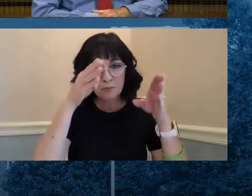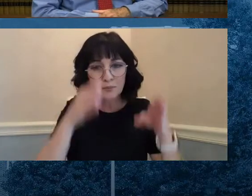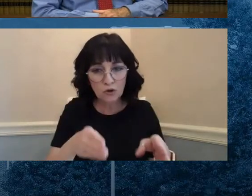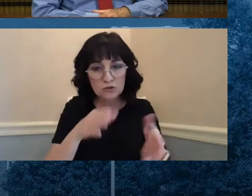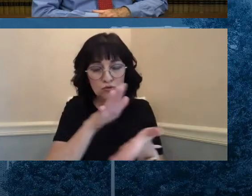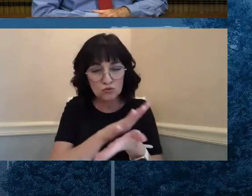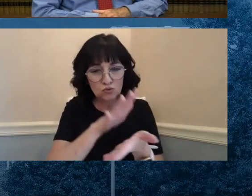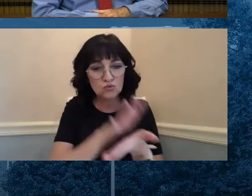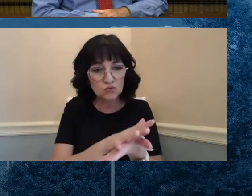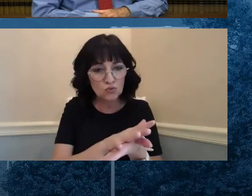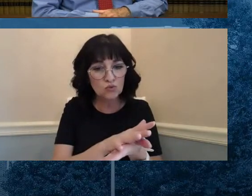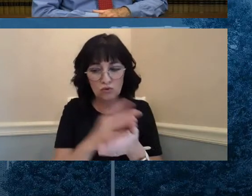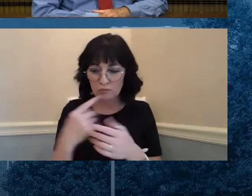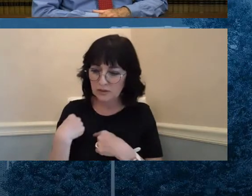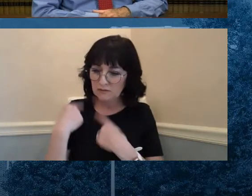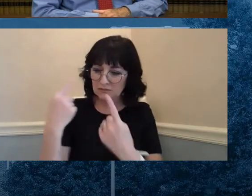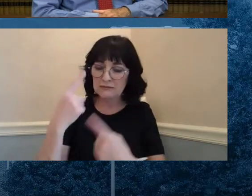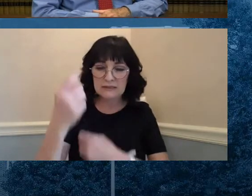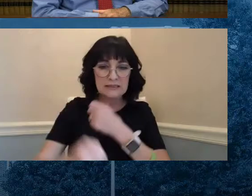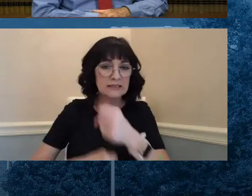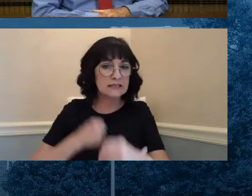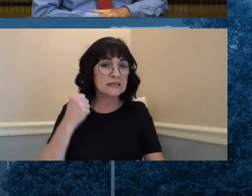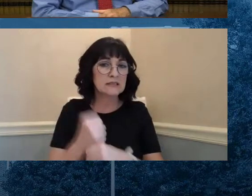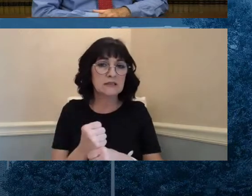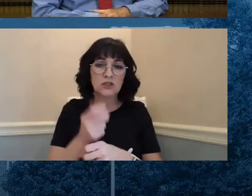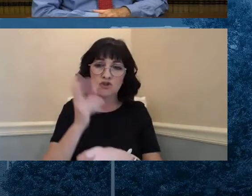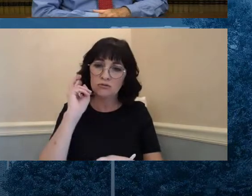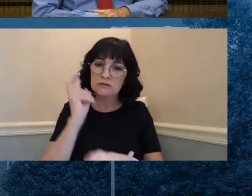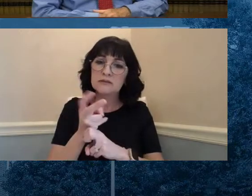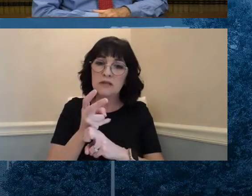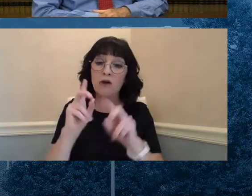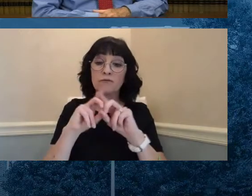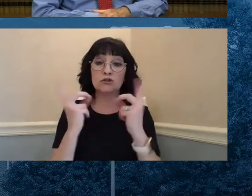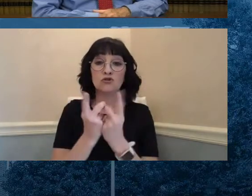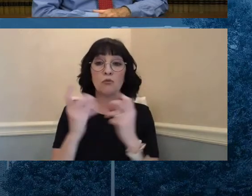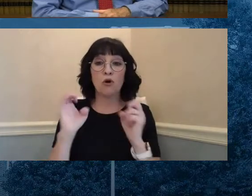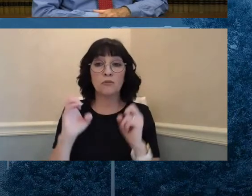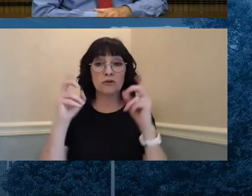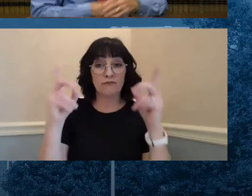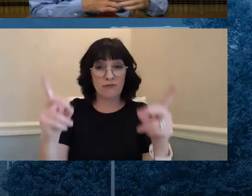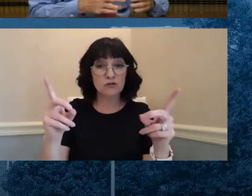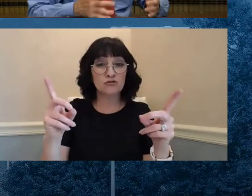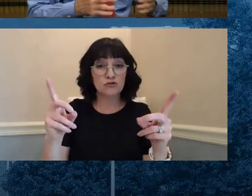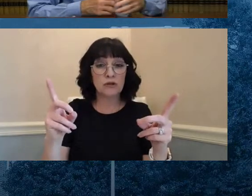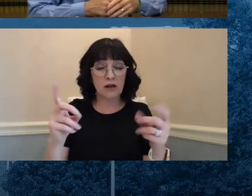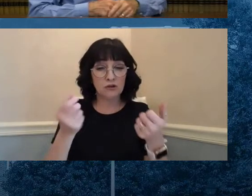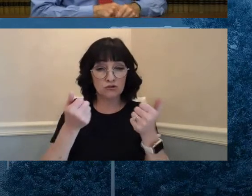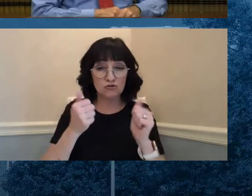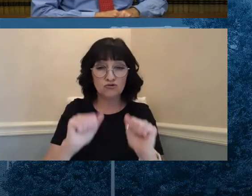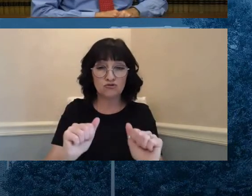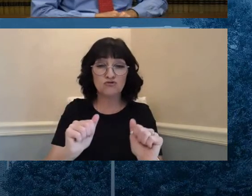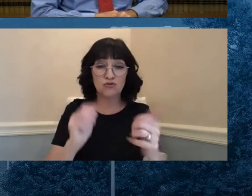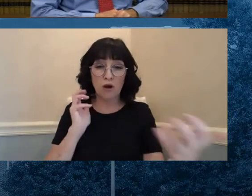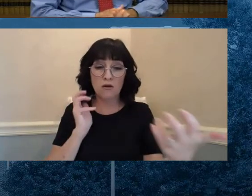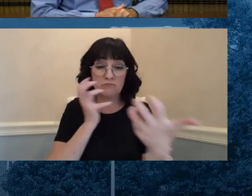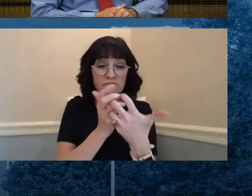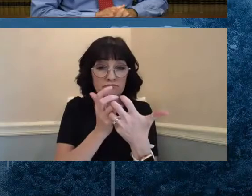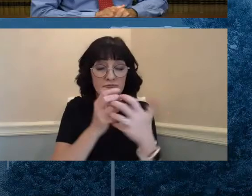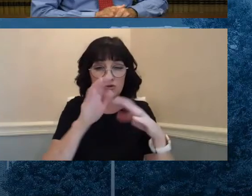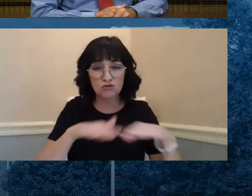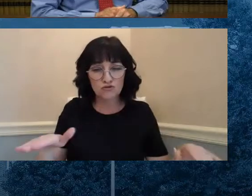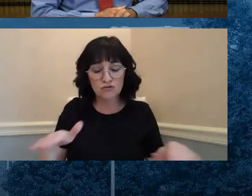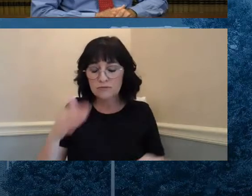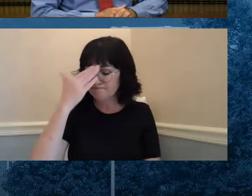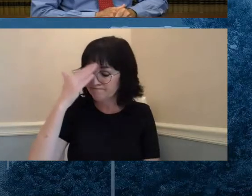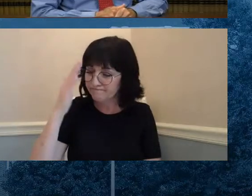year, and doing their best to make sure that children get the instruction that they need. We know that there are gaps that